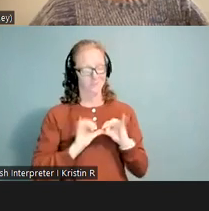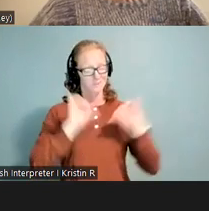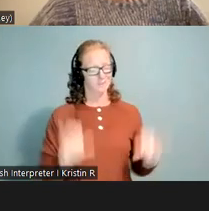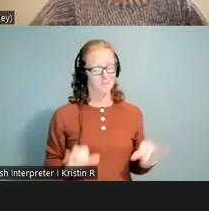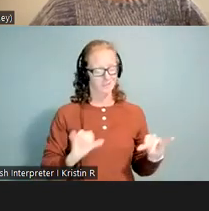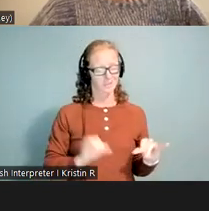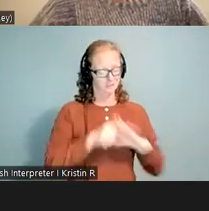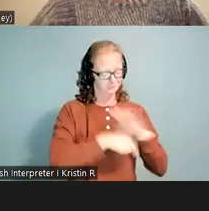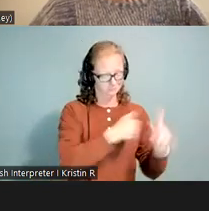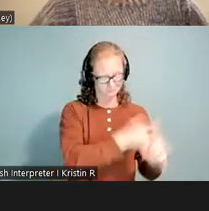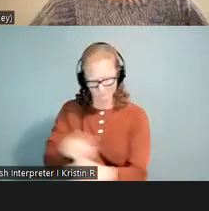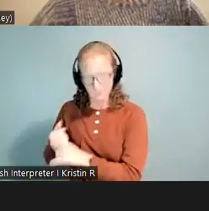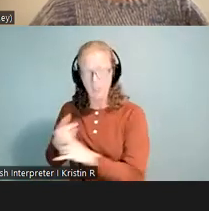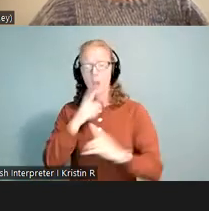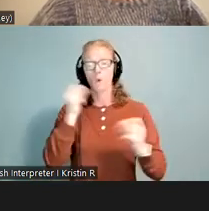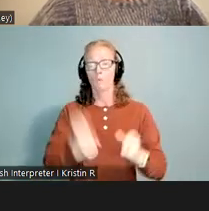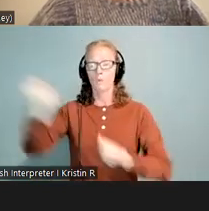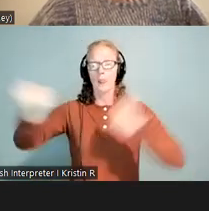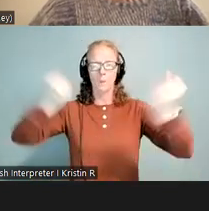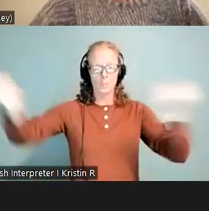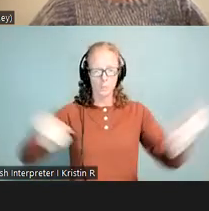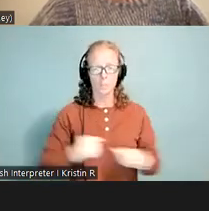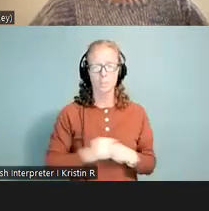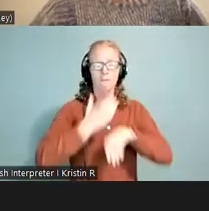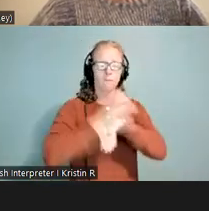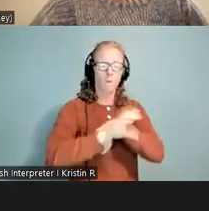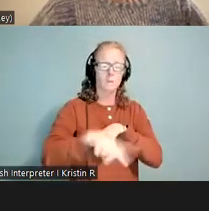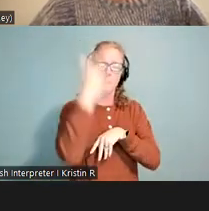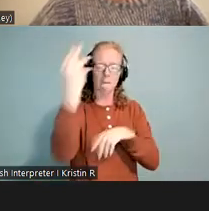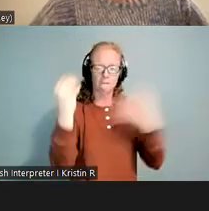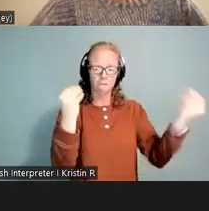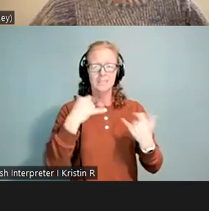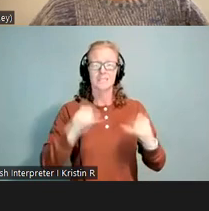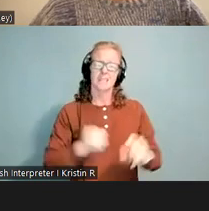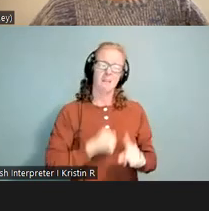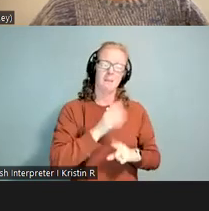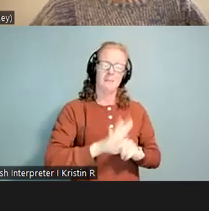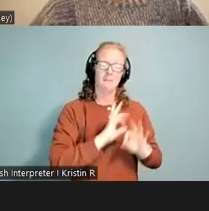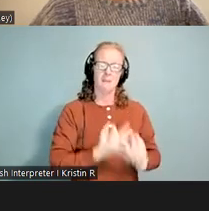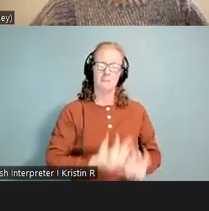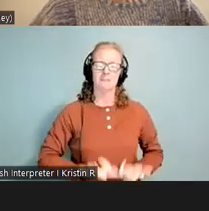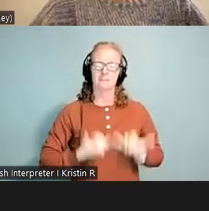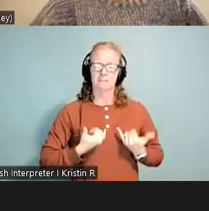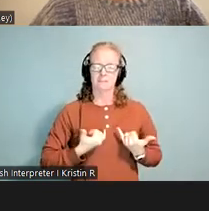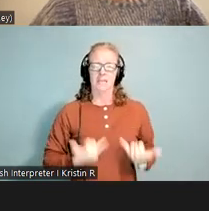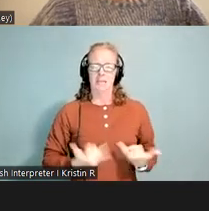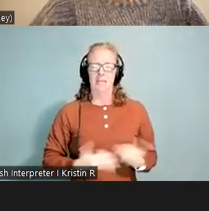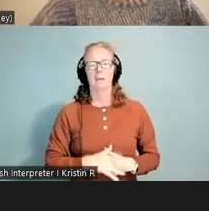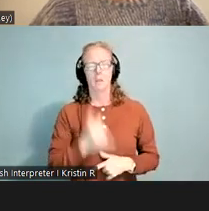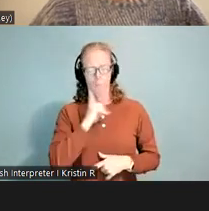genocide, relocation, and assimilation that still impact many Indigenous families today. As settlers